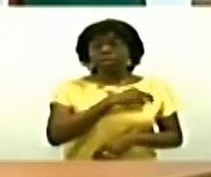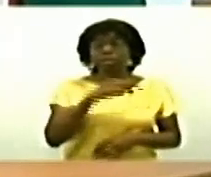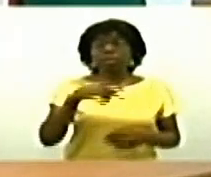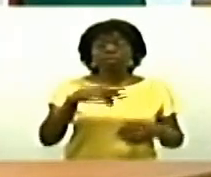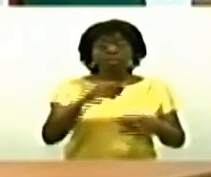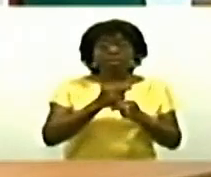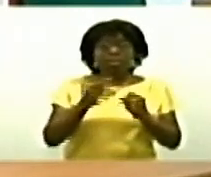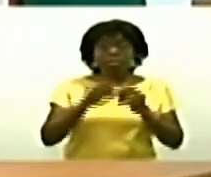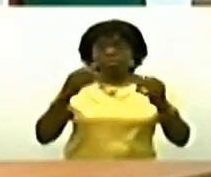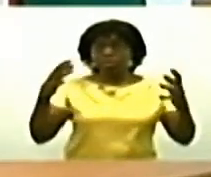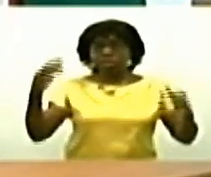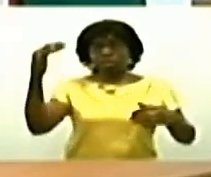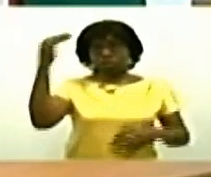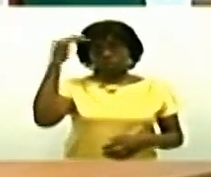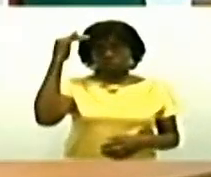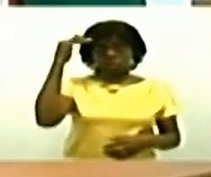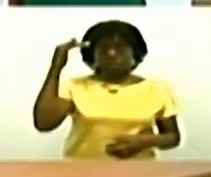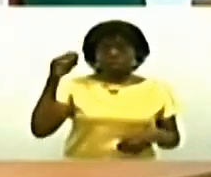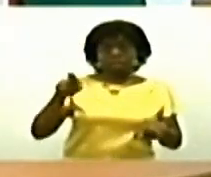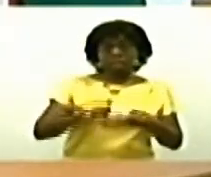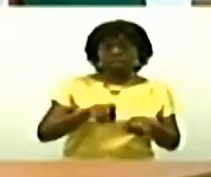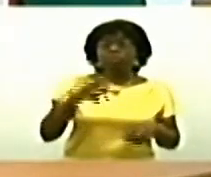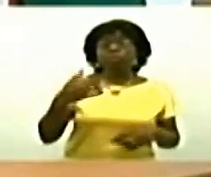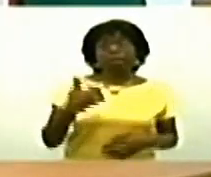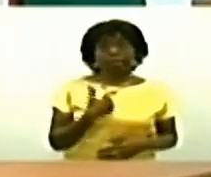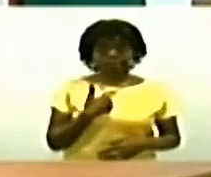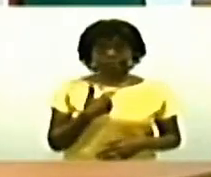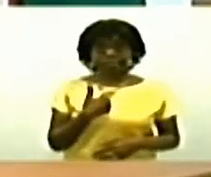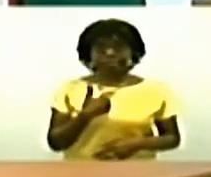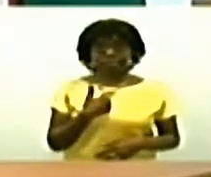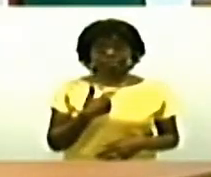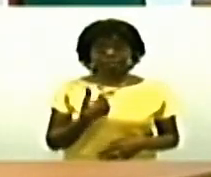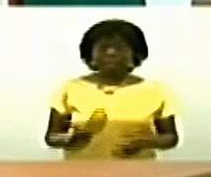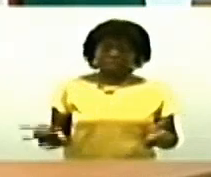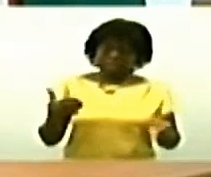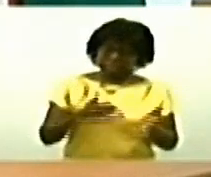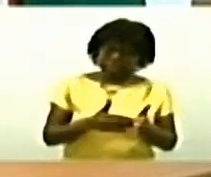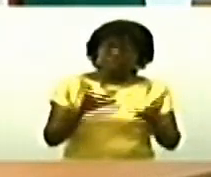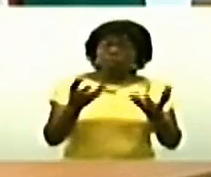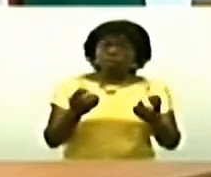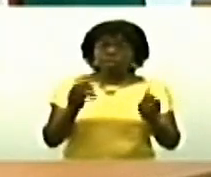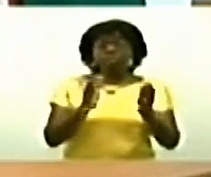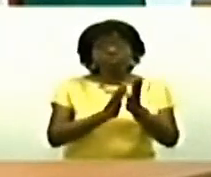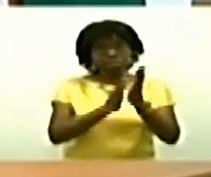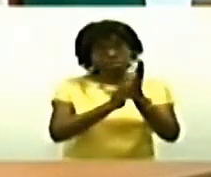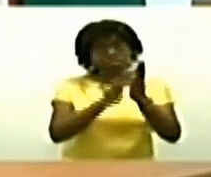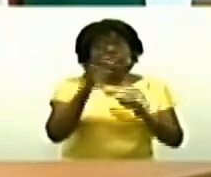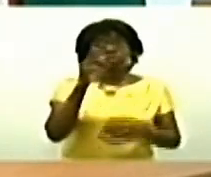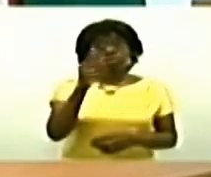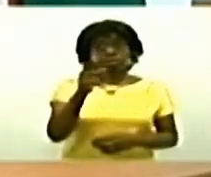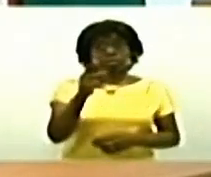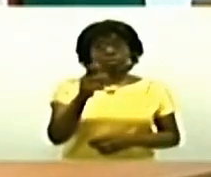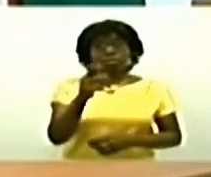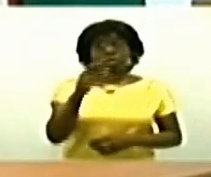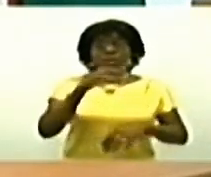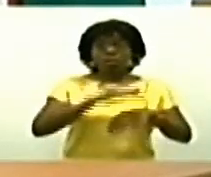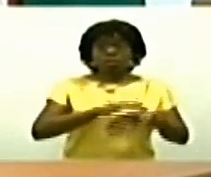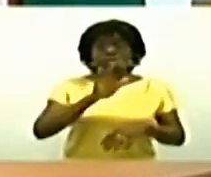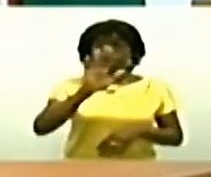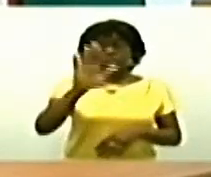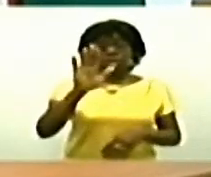much knowledge as we would have. Again, I want to congratulate you on